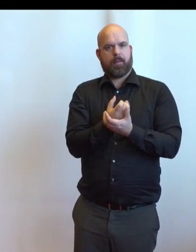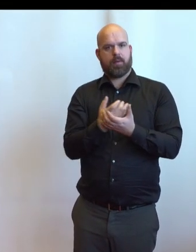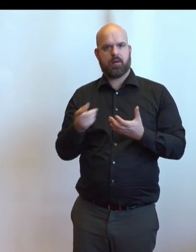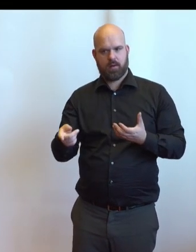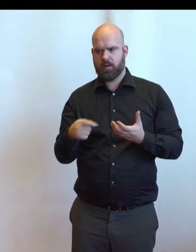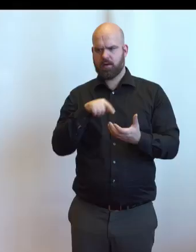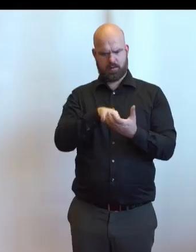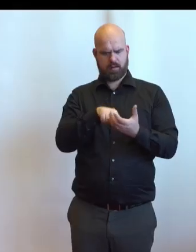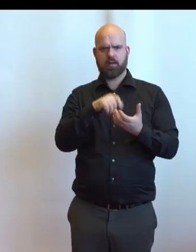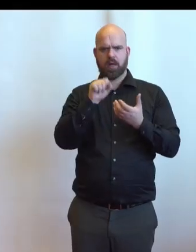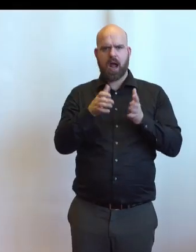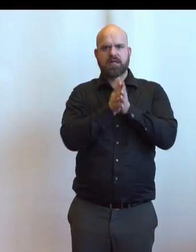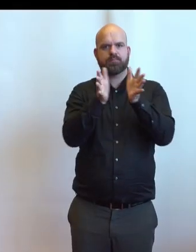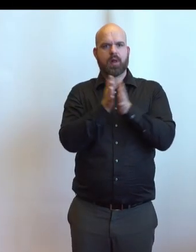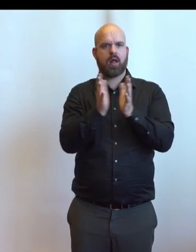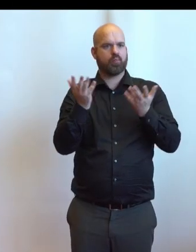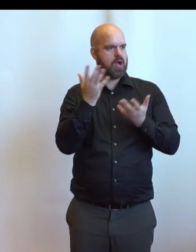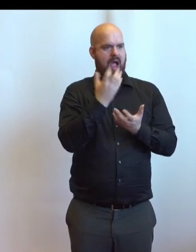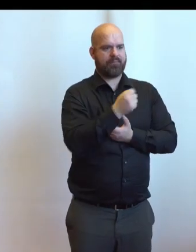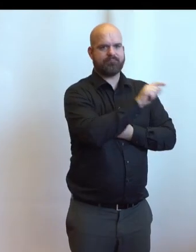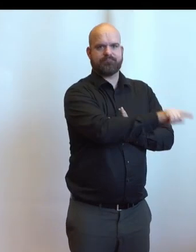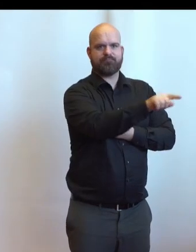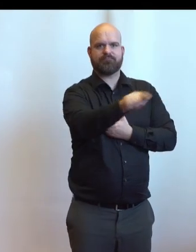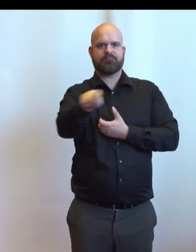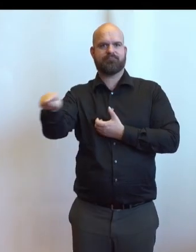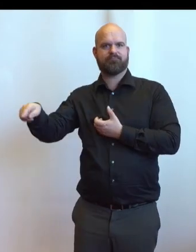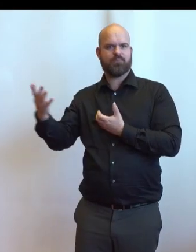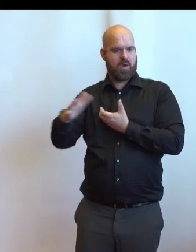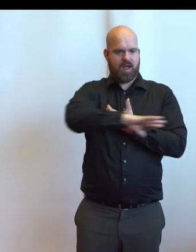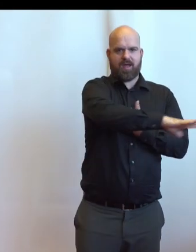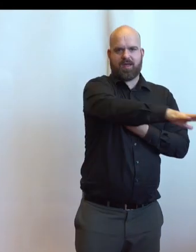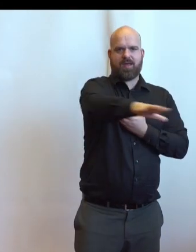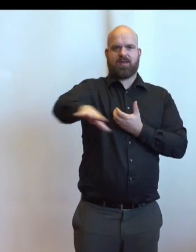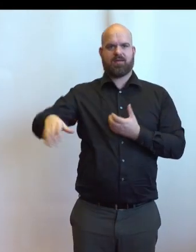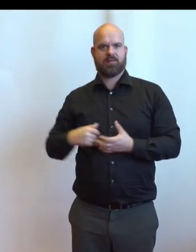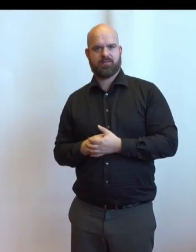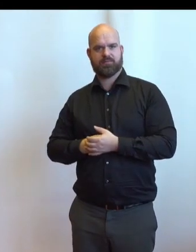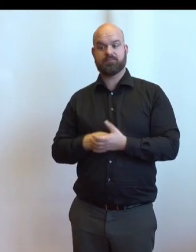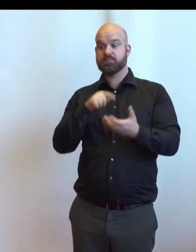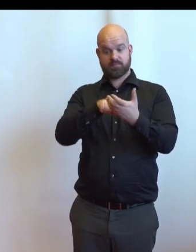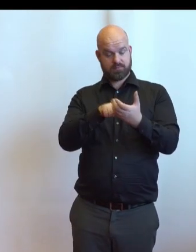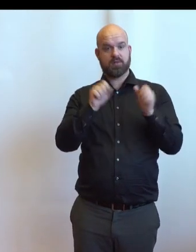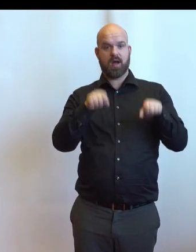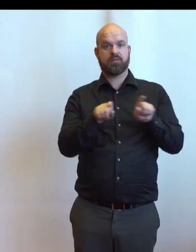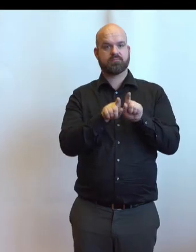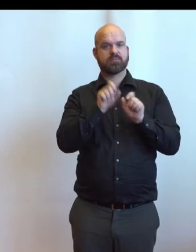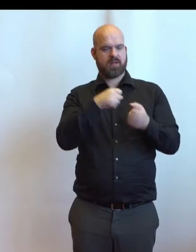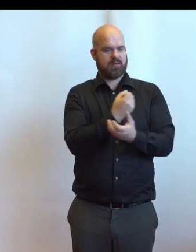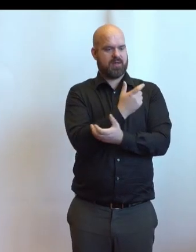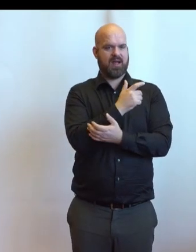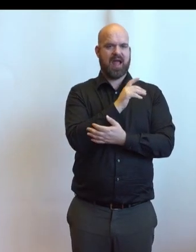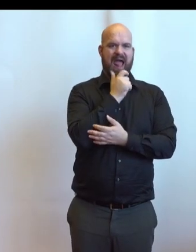person. Drishti also narrates English text from printed books and documents using optical